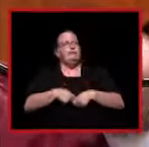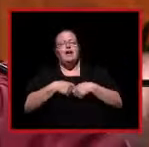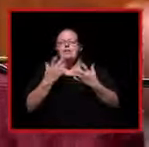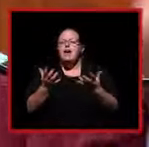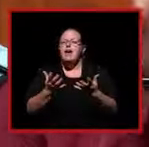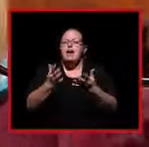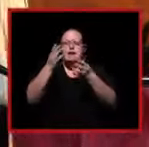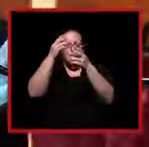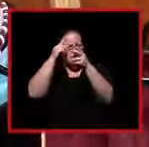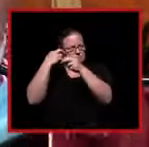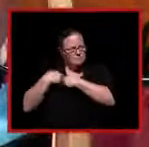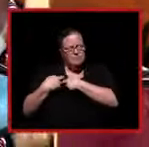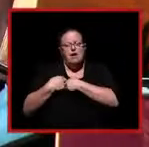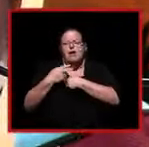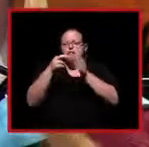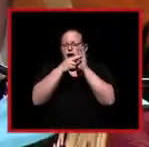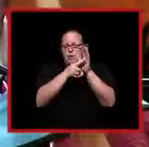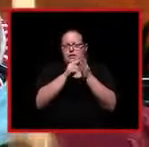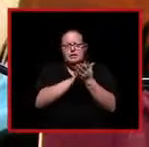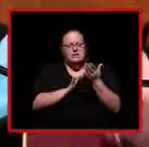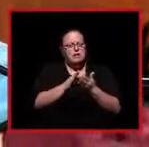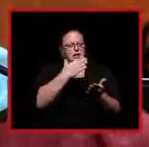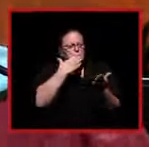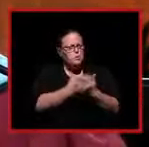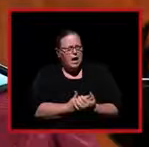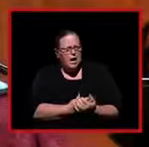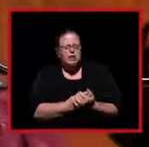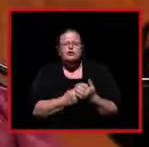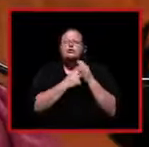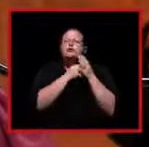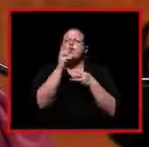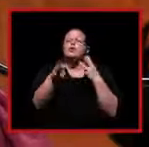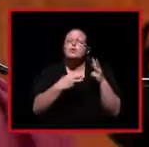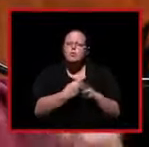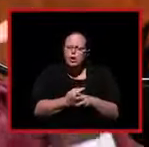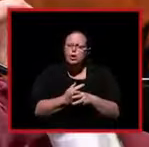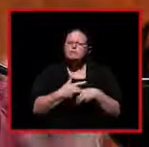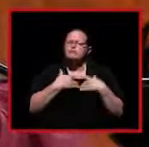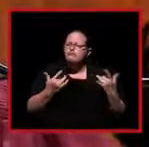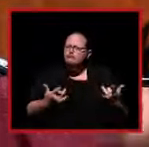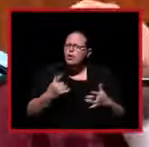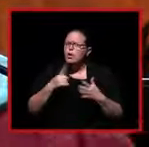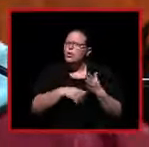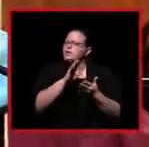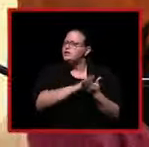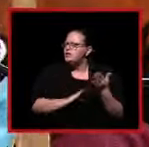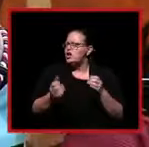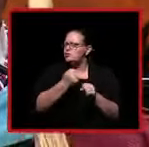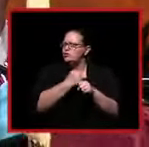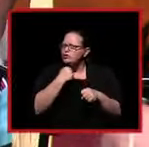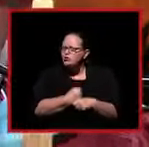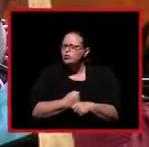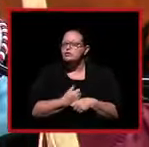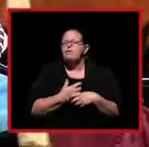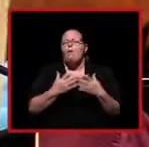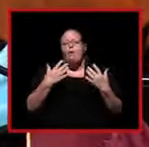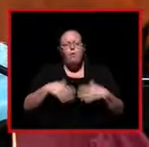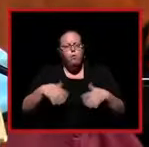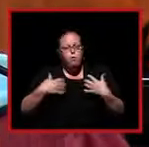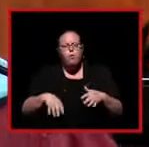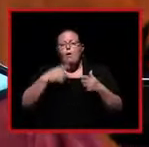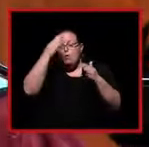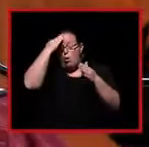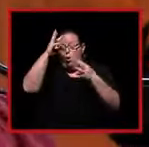to represent this college well. Show the world what you are made of and what this college produces. We know this is